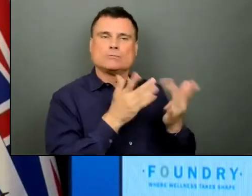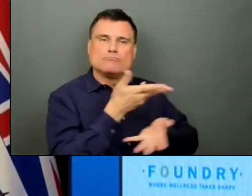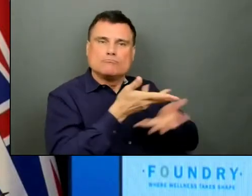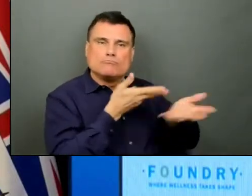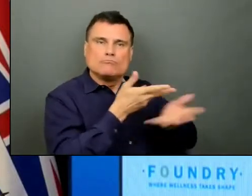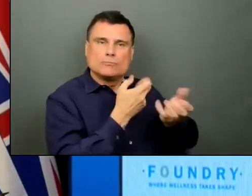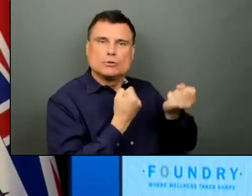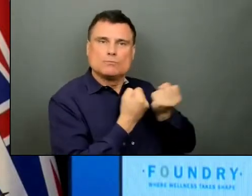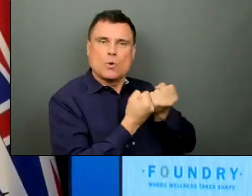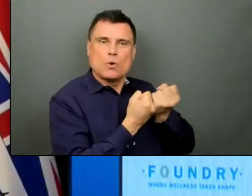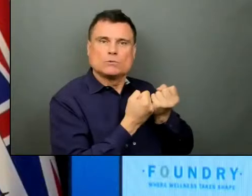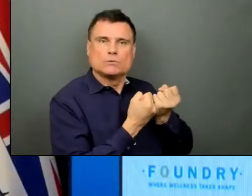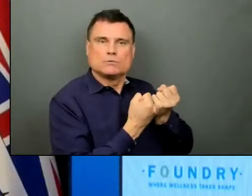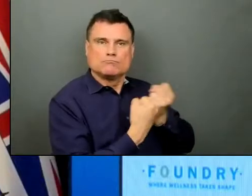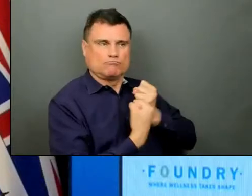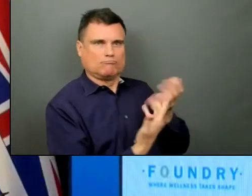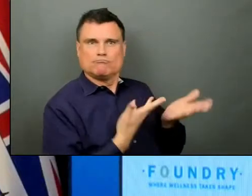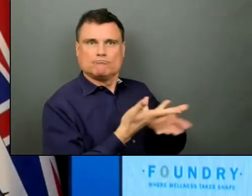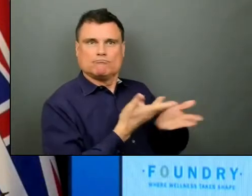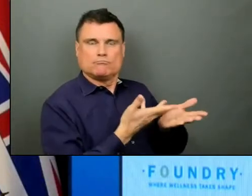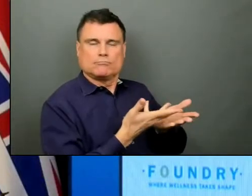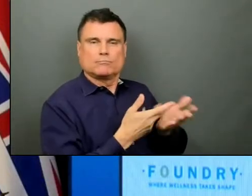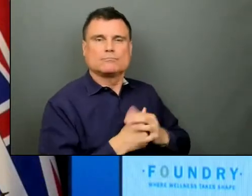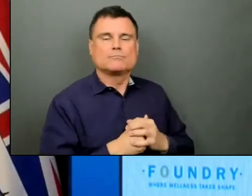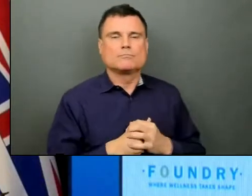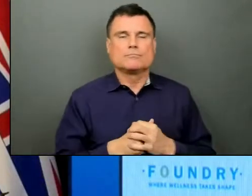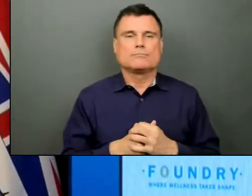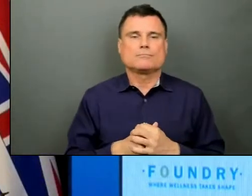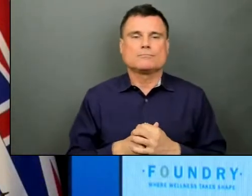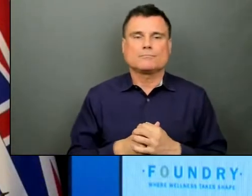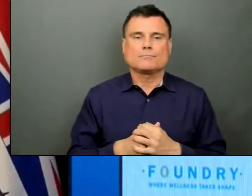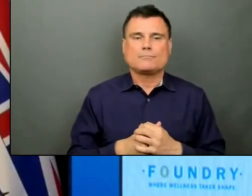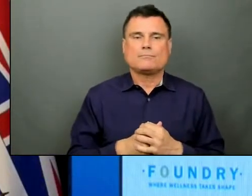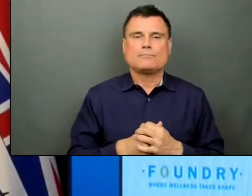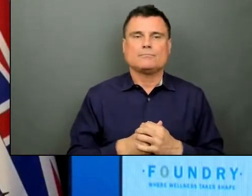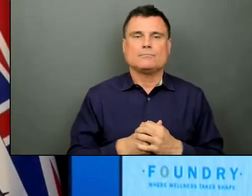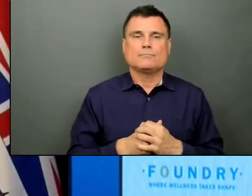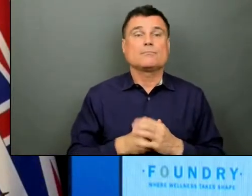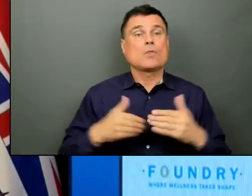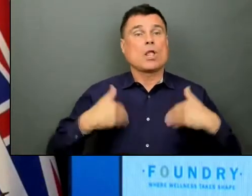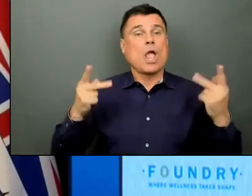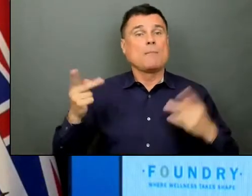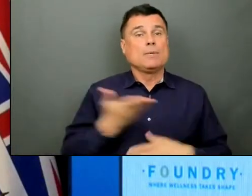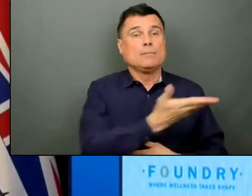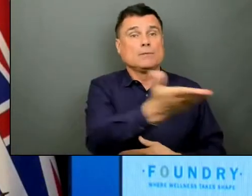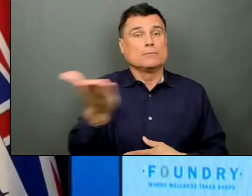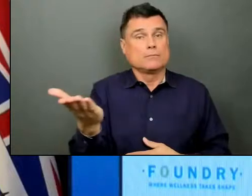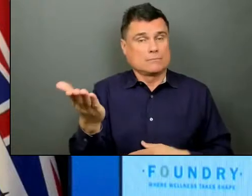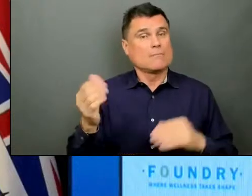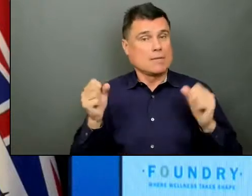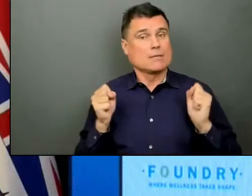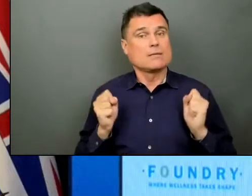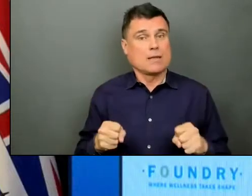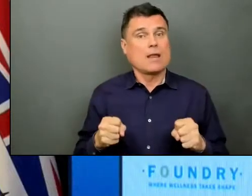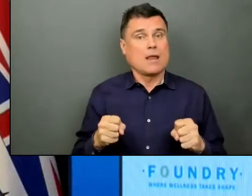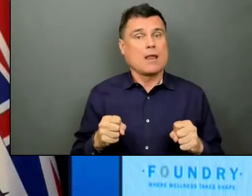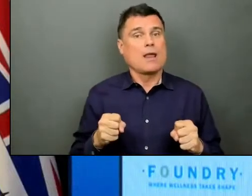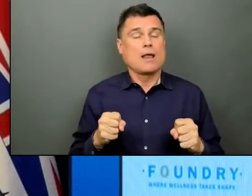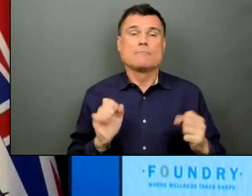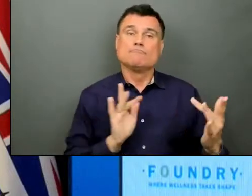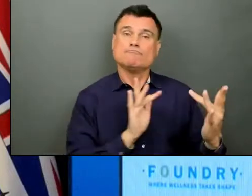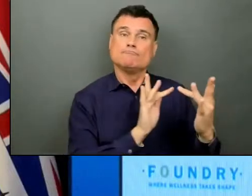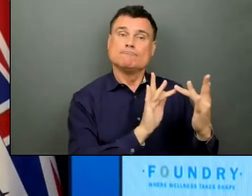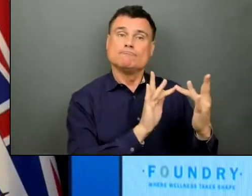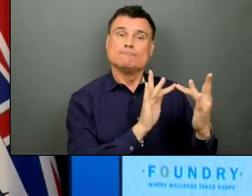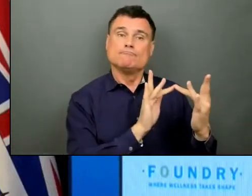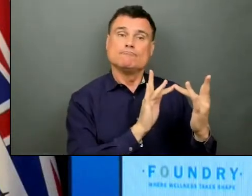support. And it provides the ability to build safe relationships with like-minded individuals that they're comfortable